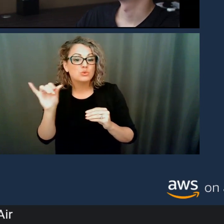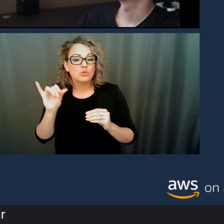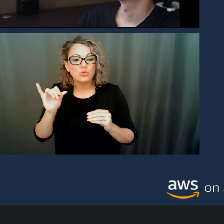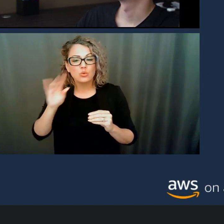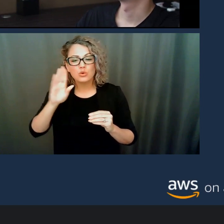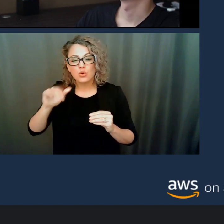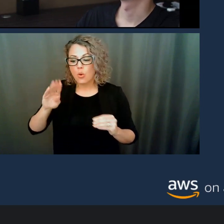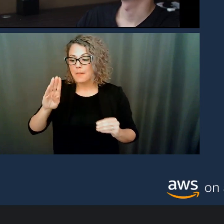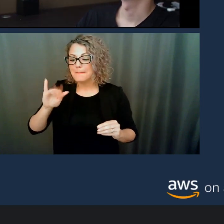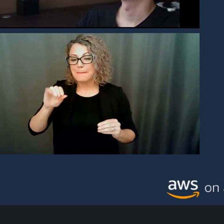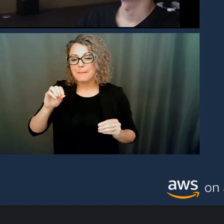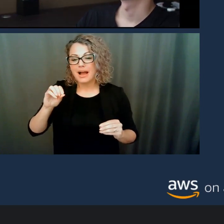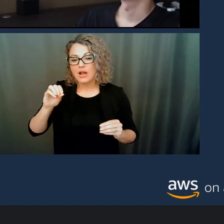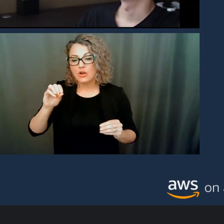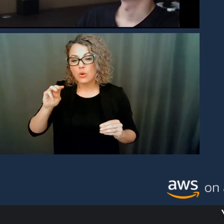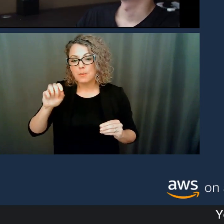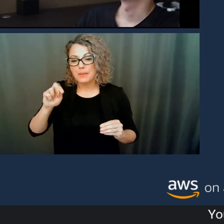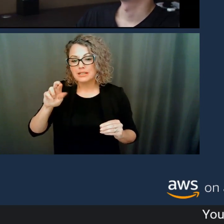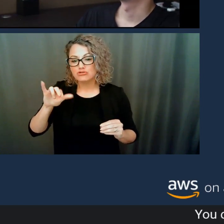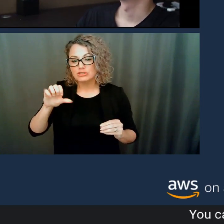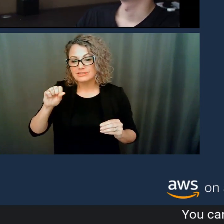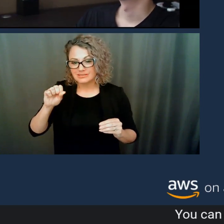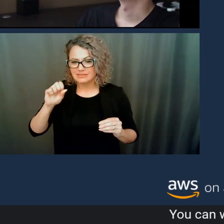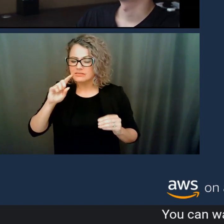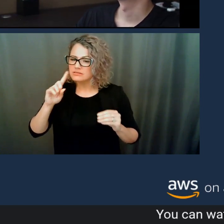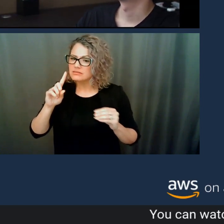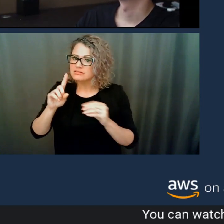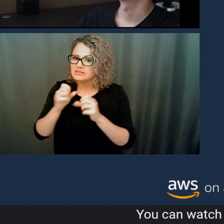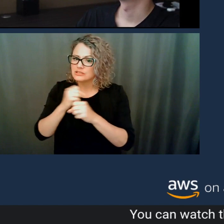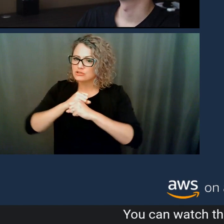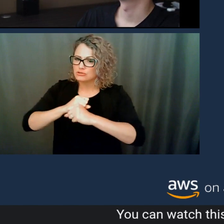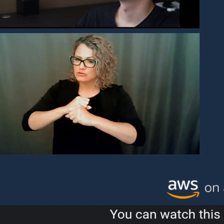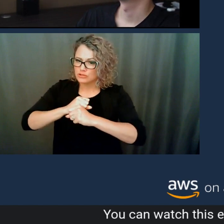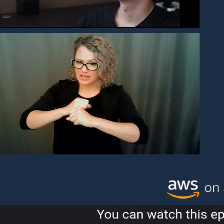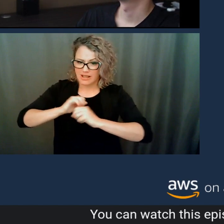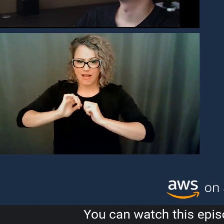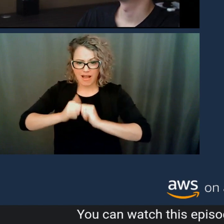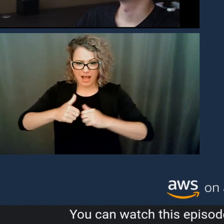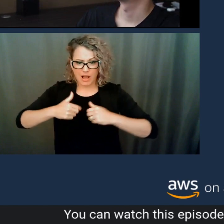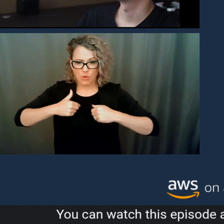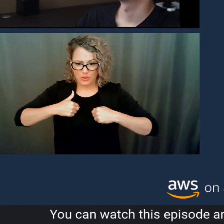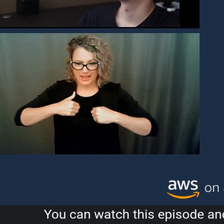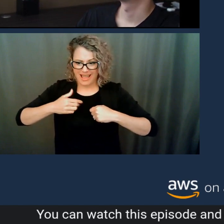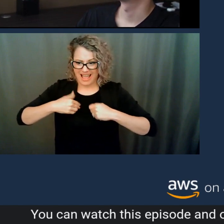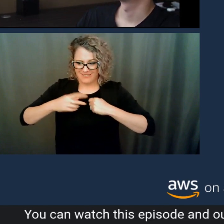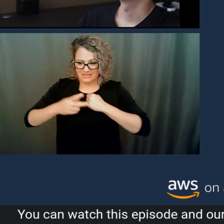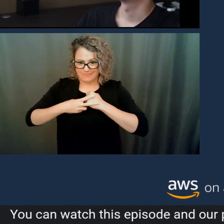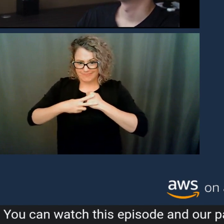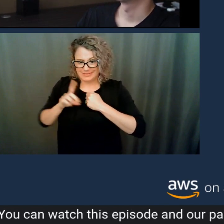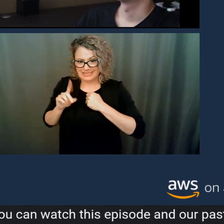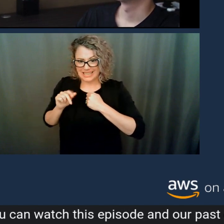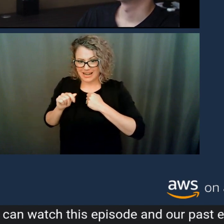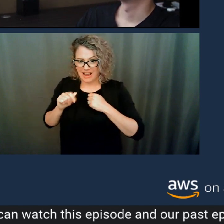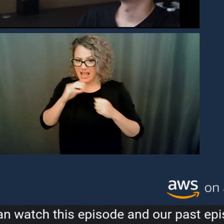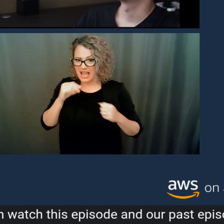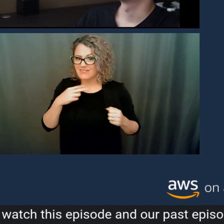a very, there's a lot of security associated with how we handle data in Voice ID because it's a